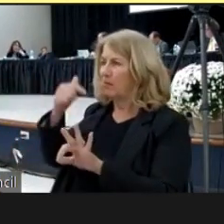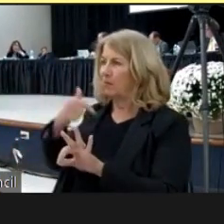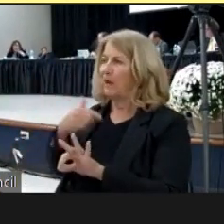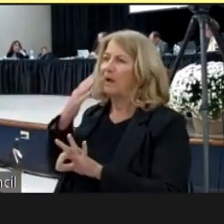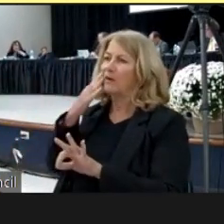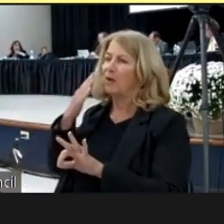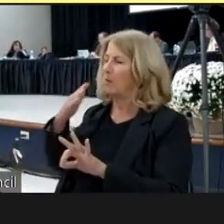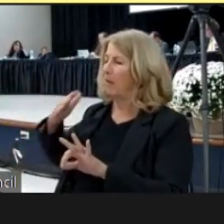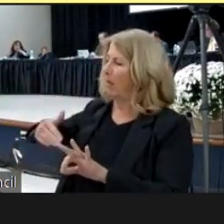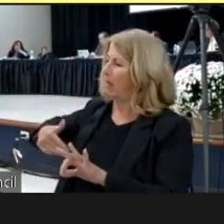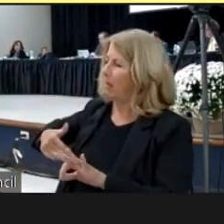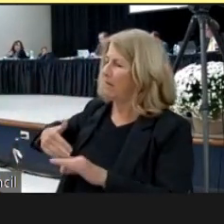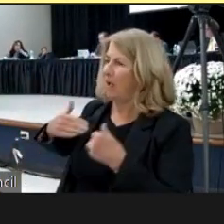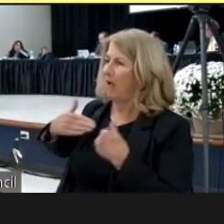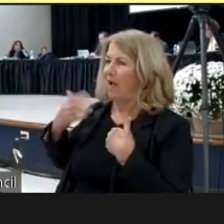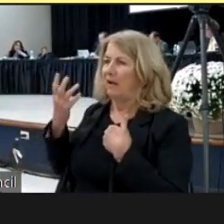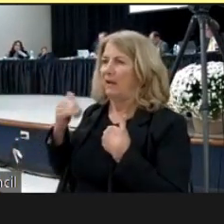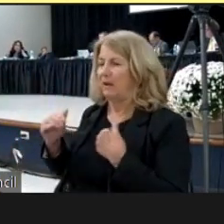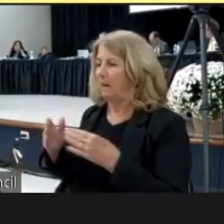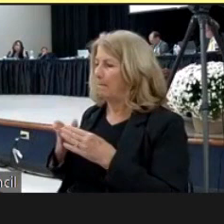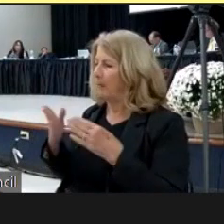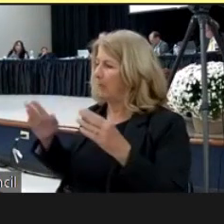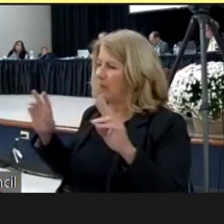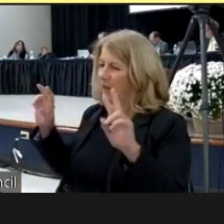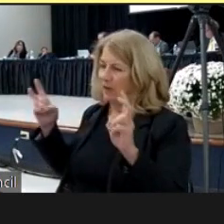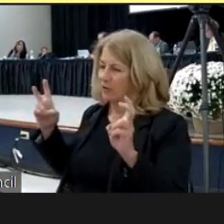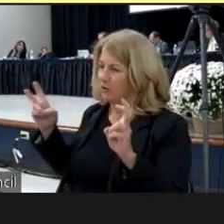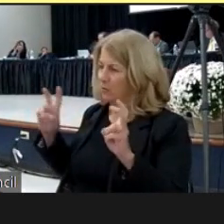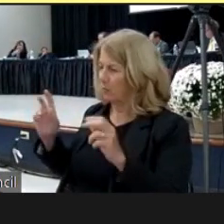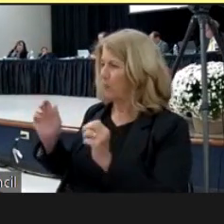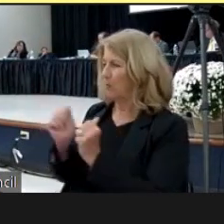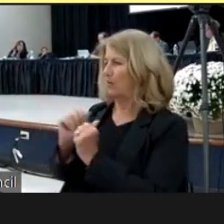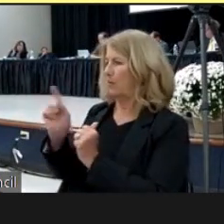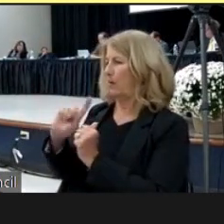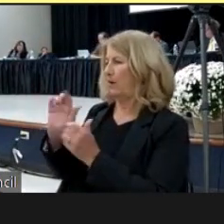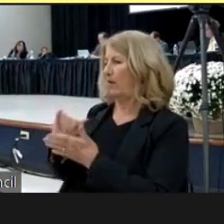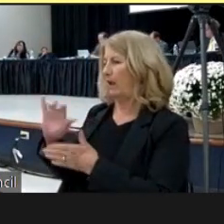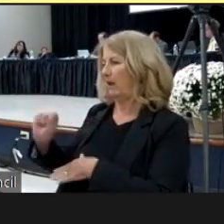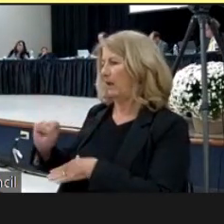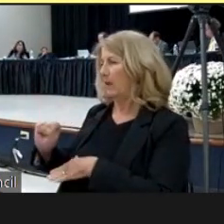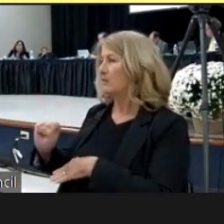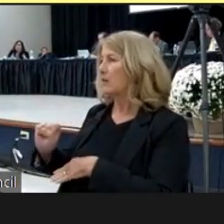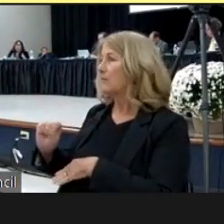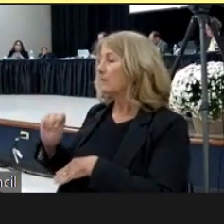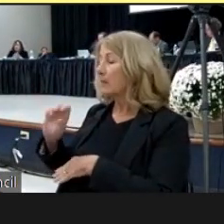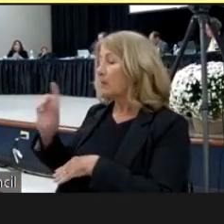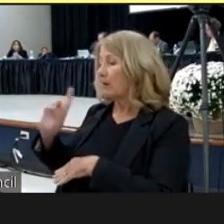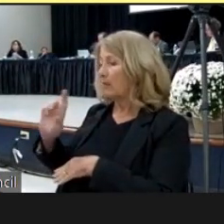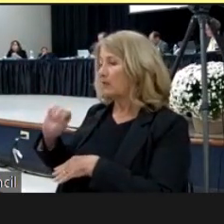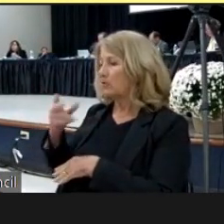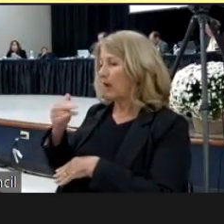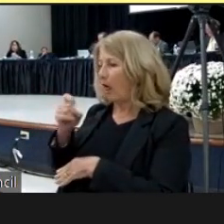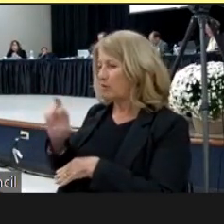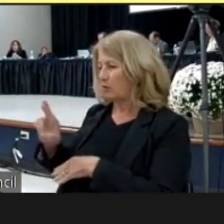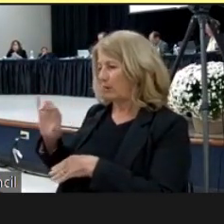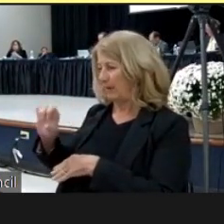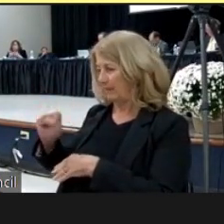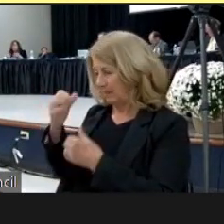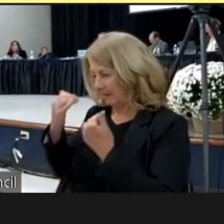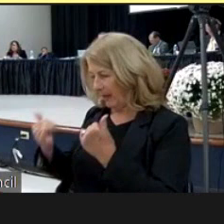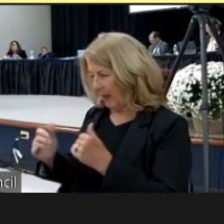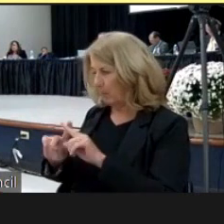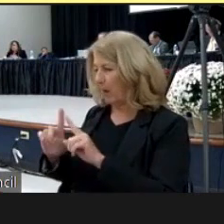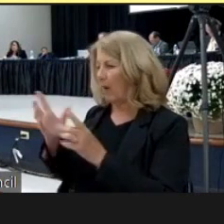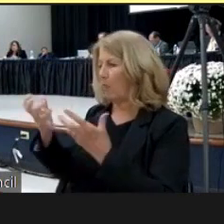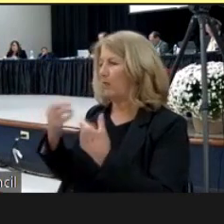had any big issues with where it's at, the facility, the shelter is at now. I just want to make sure that we